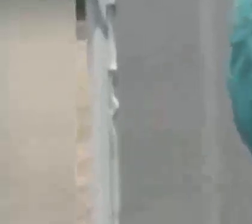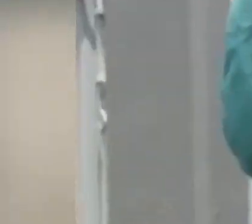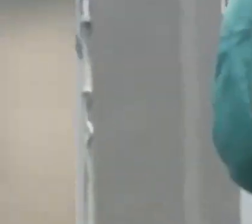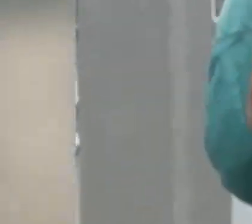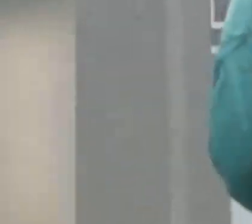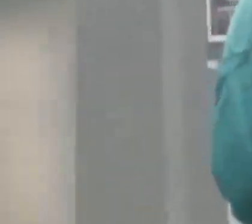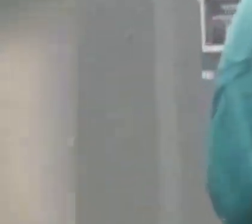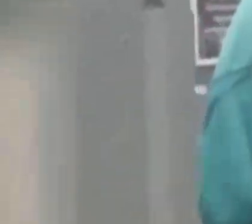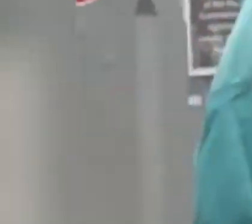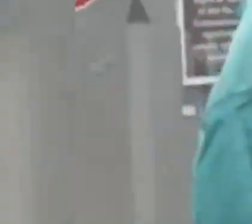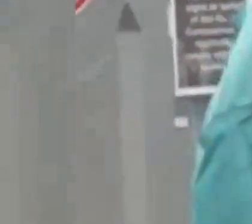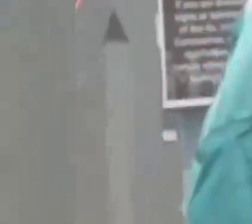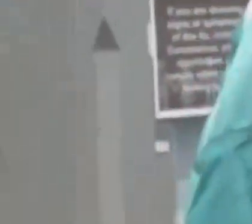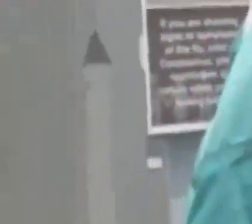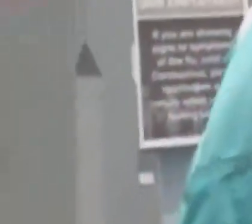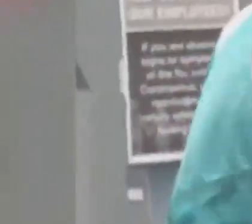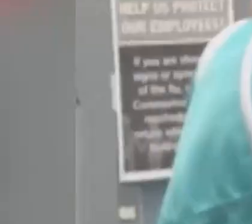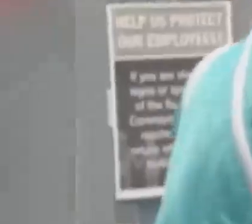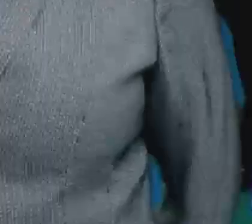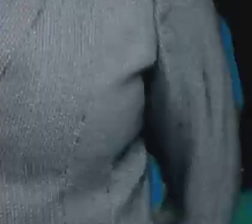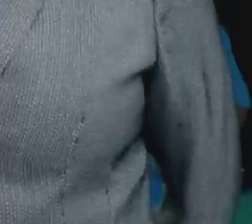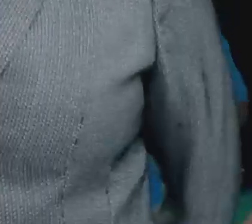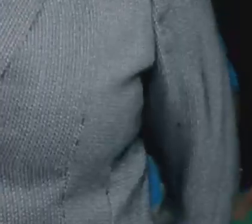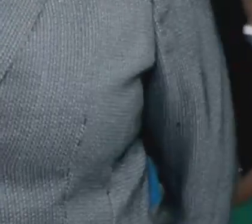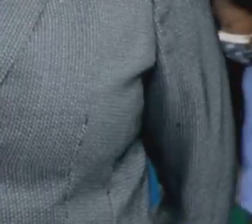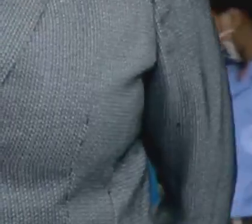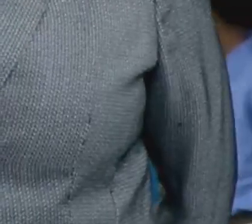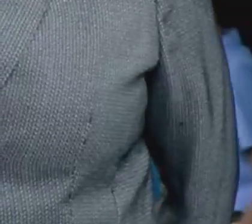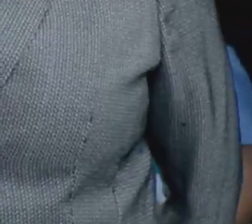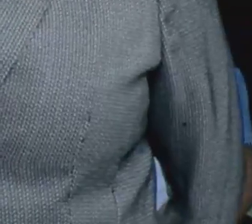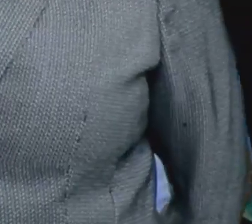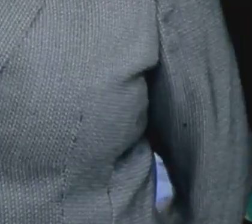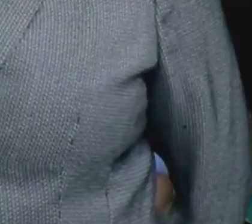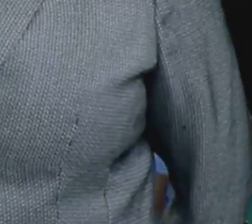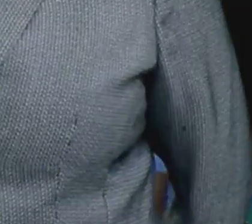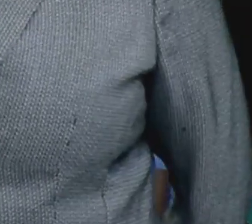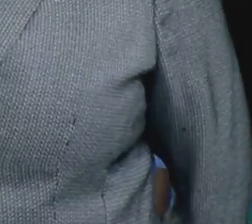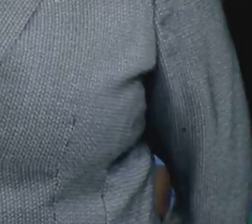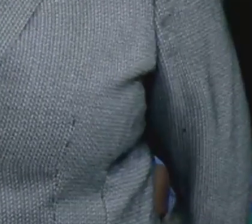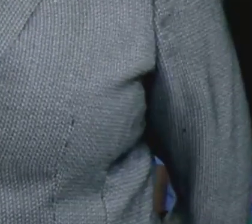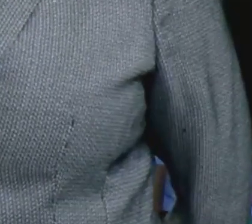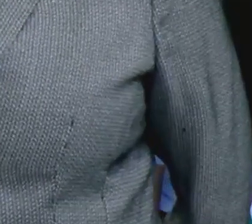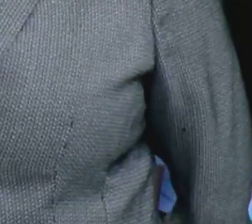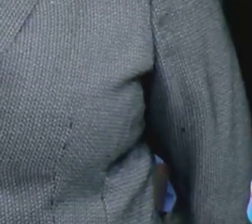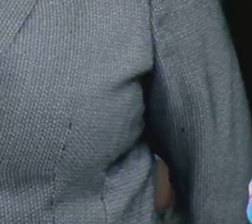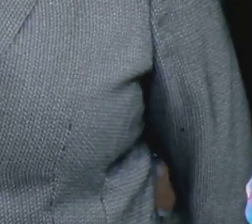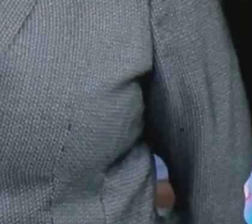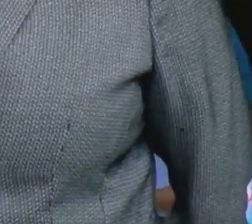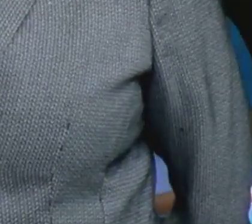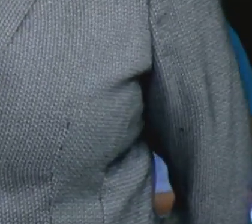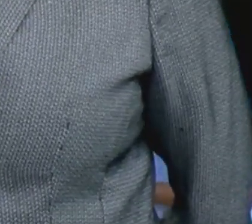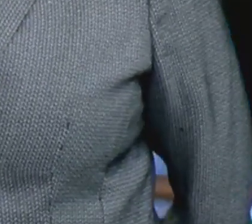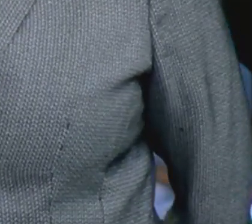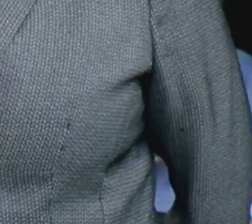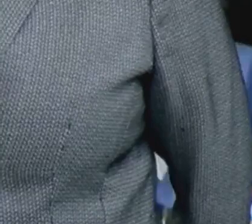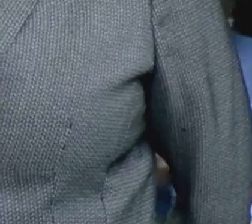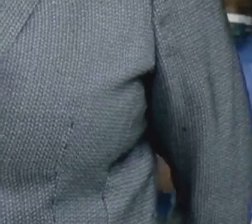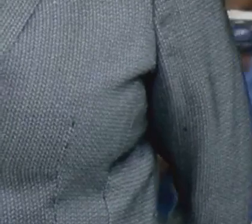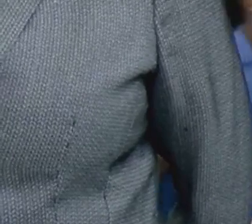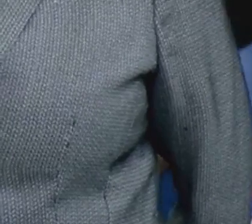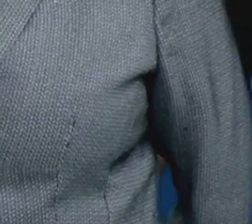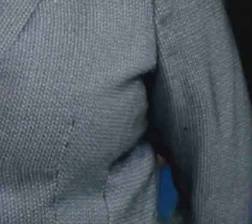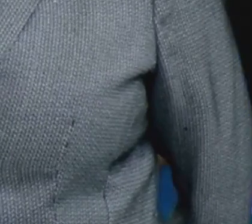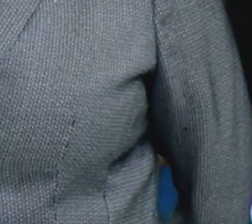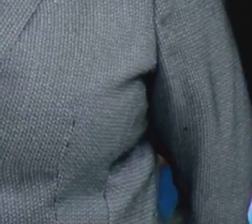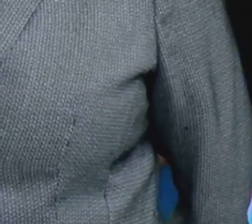and ensuring that we can have the exam go off today. Well, the ministry's decision to reopen and how we reopen will be defined by